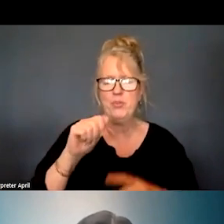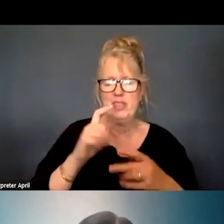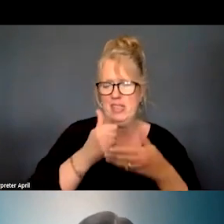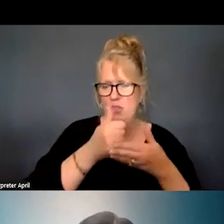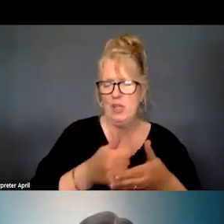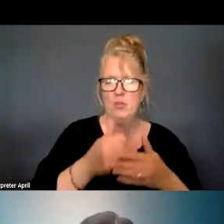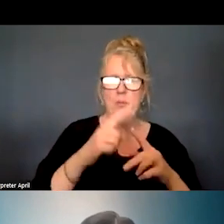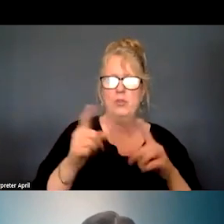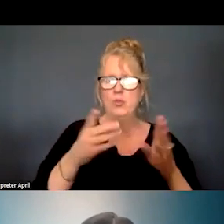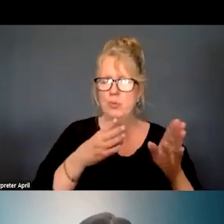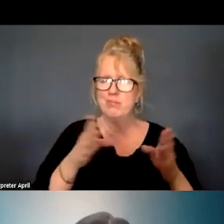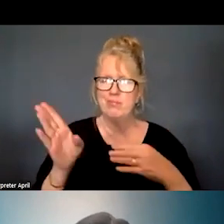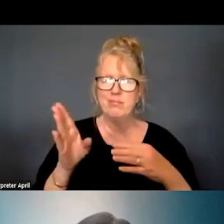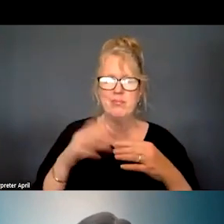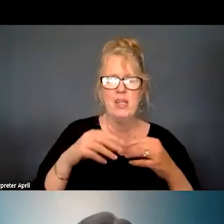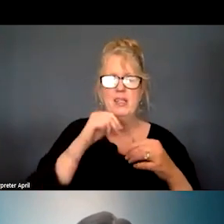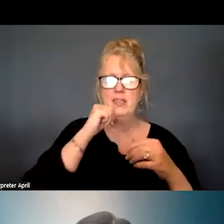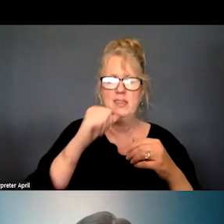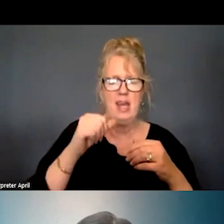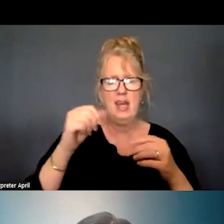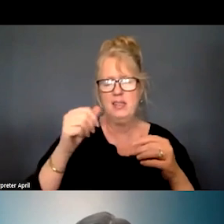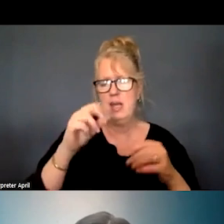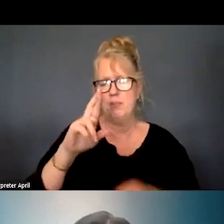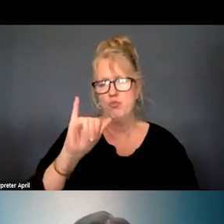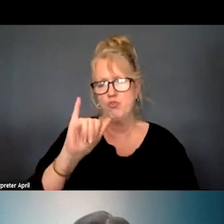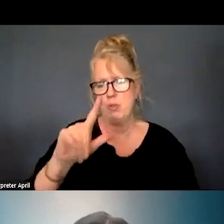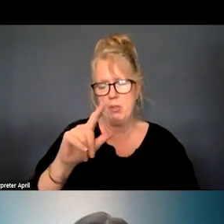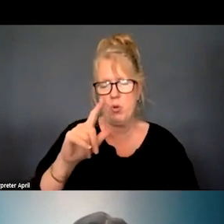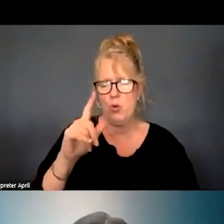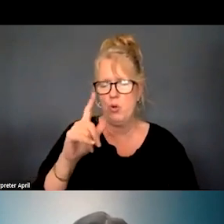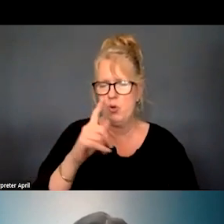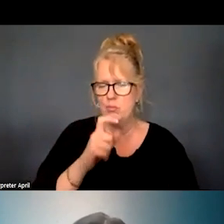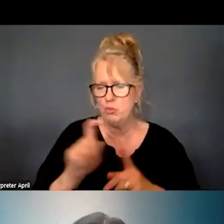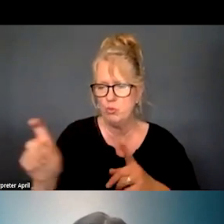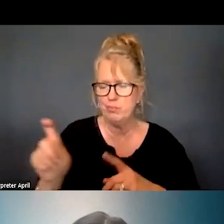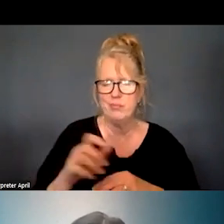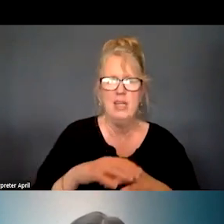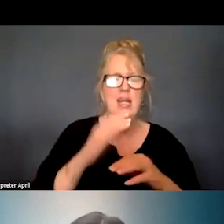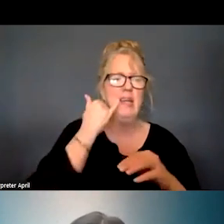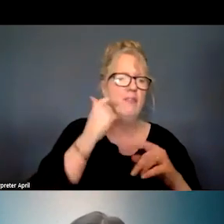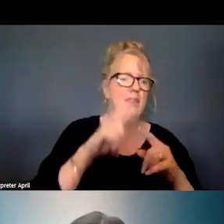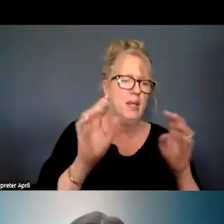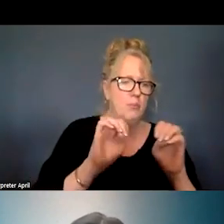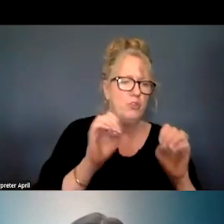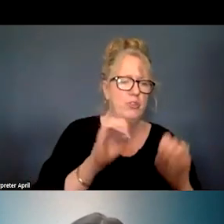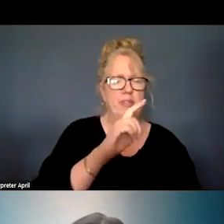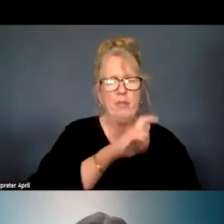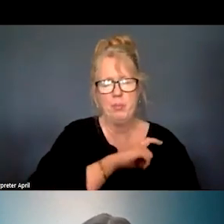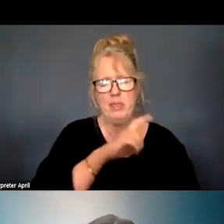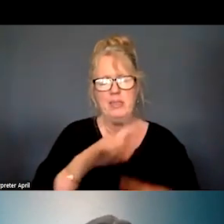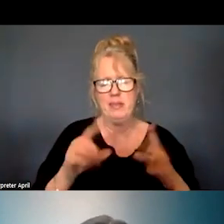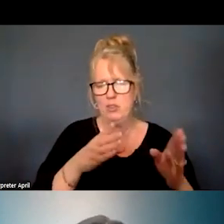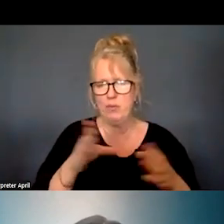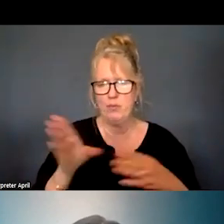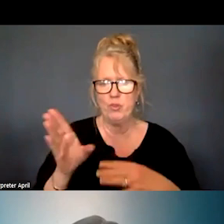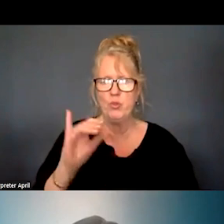divert nonviolent, non-criminal 911 calls, and also police department non-emergency line calls. Can